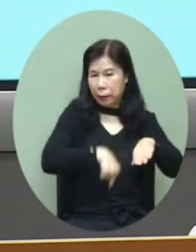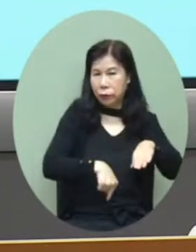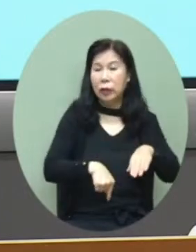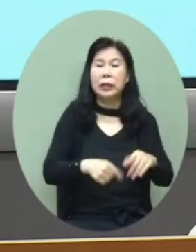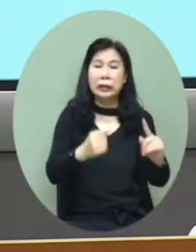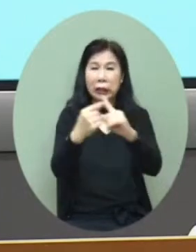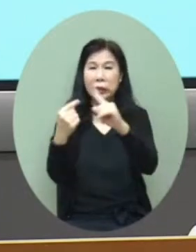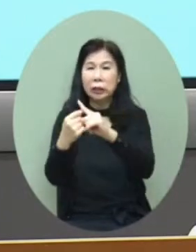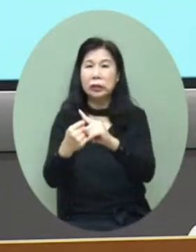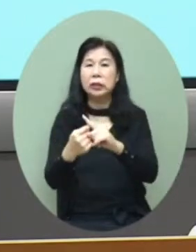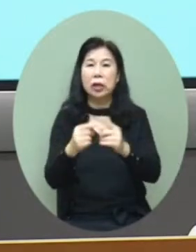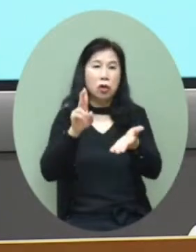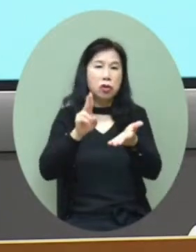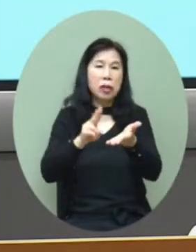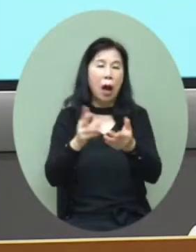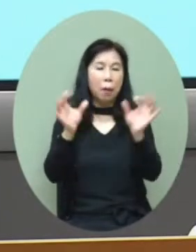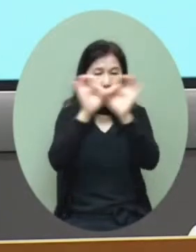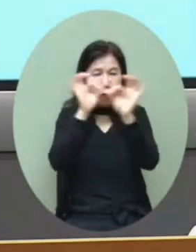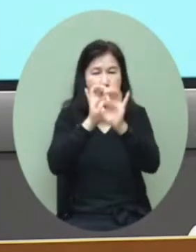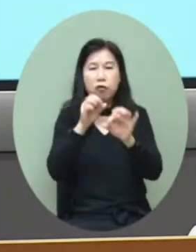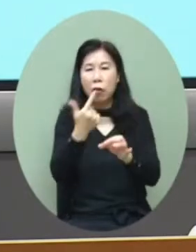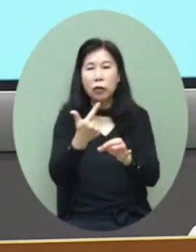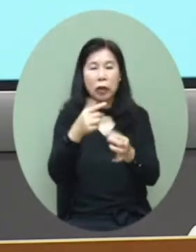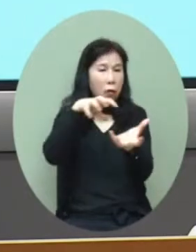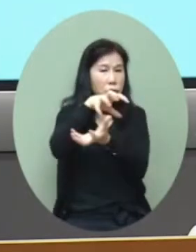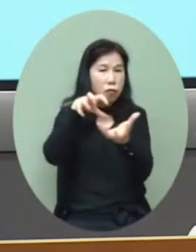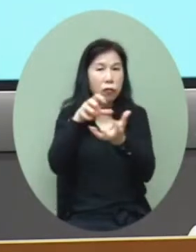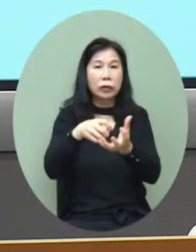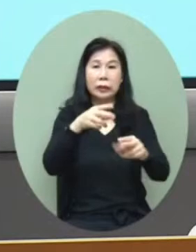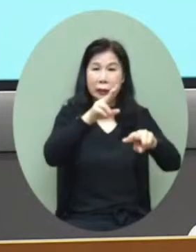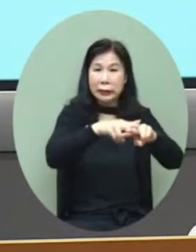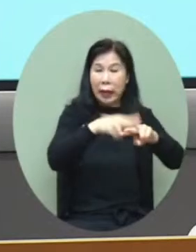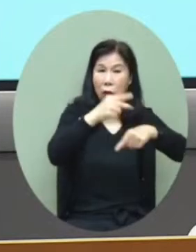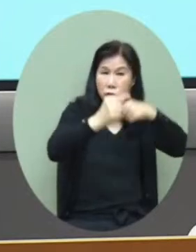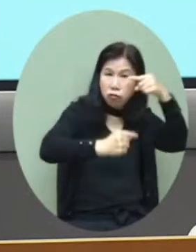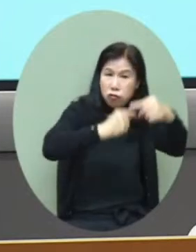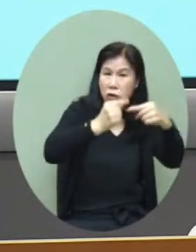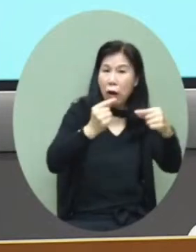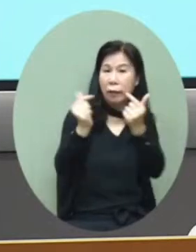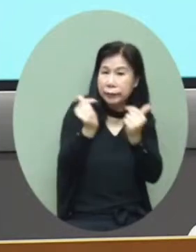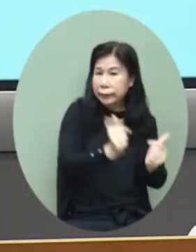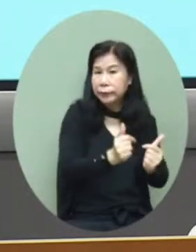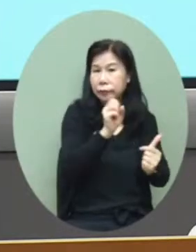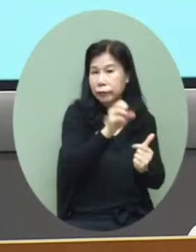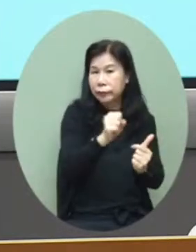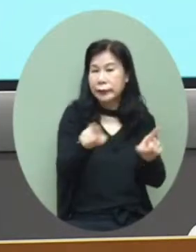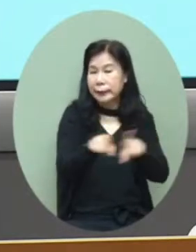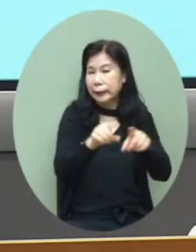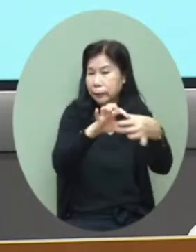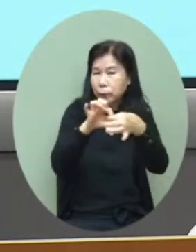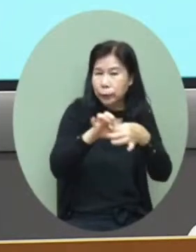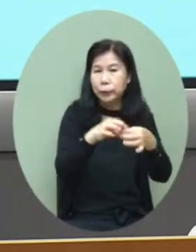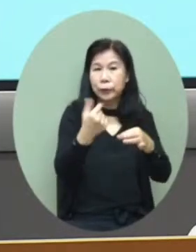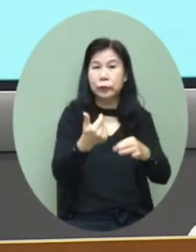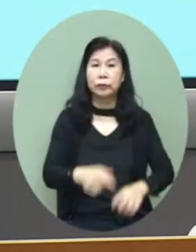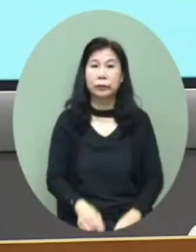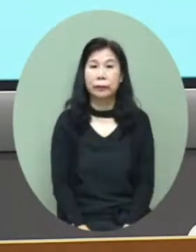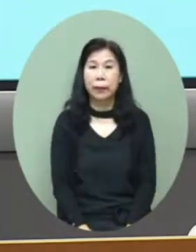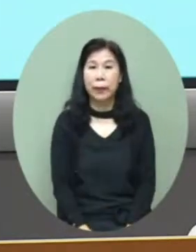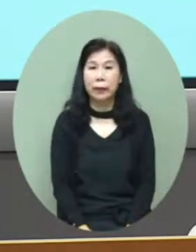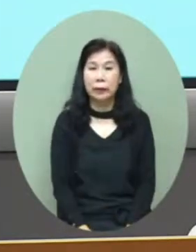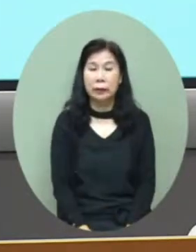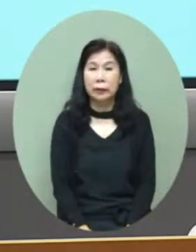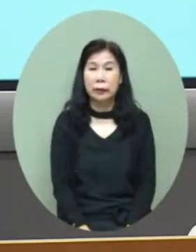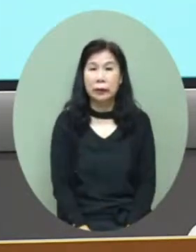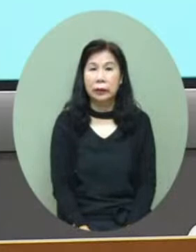a consensus. Before we reach that stage, I don't want to divulge any details, but we have a very